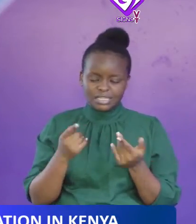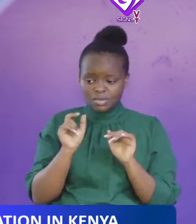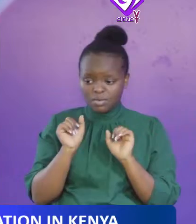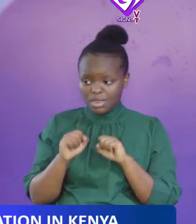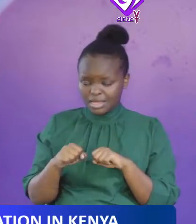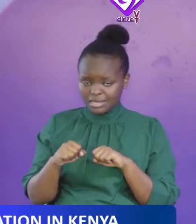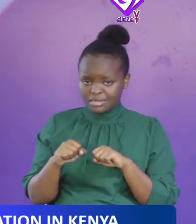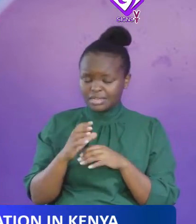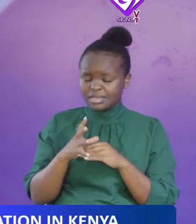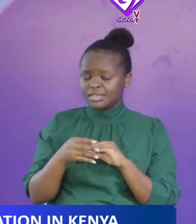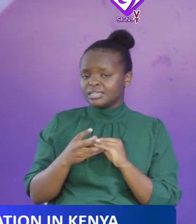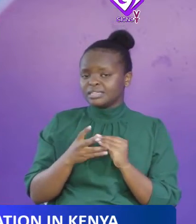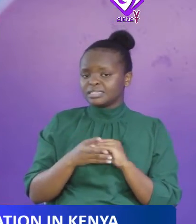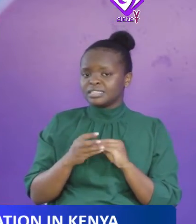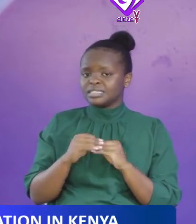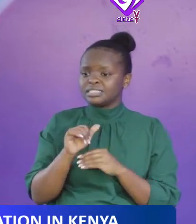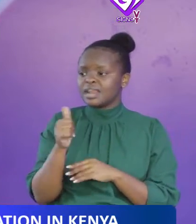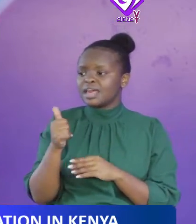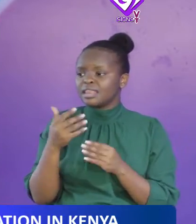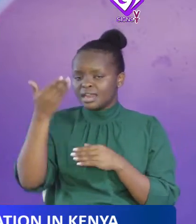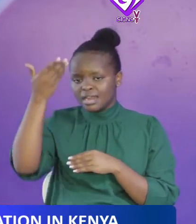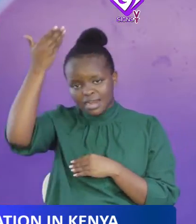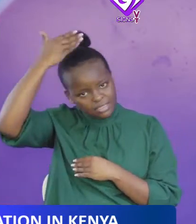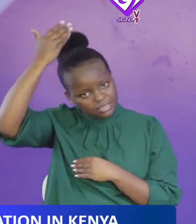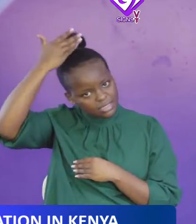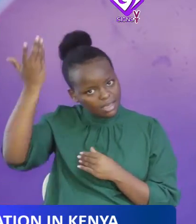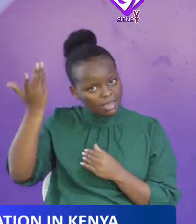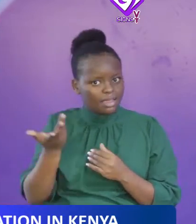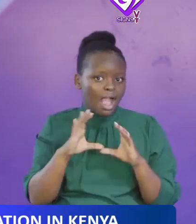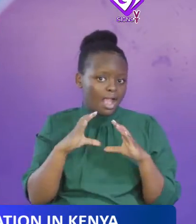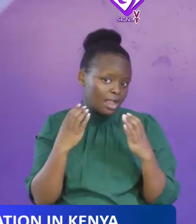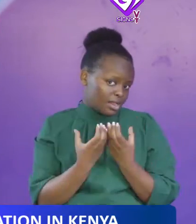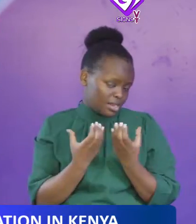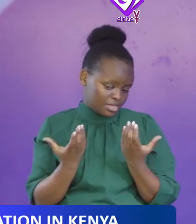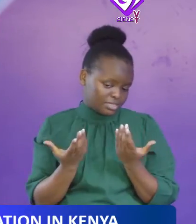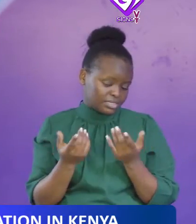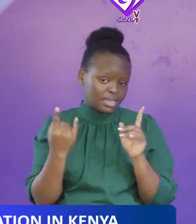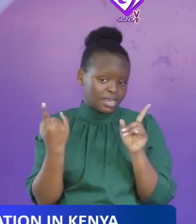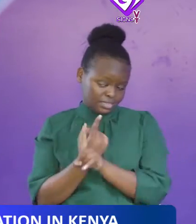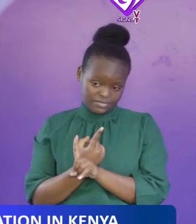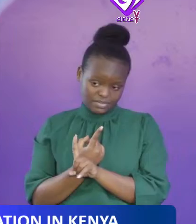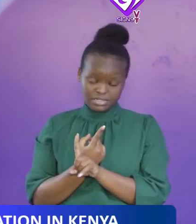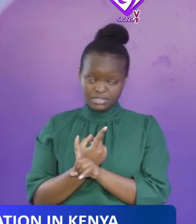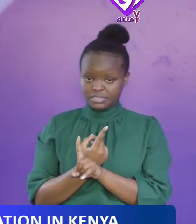to create another nursing, class in a different,